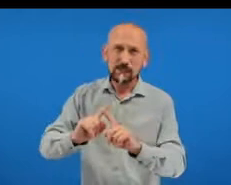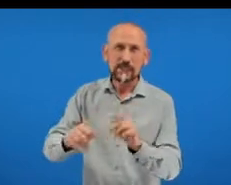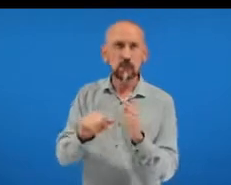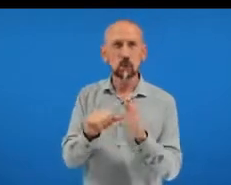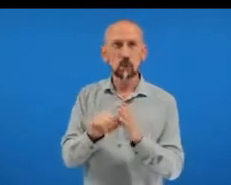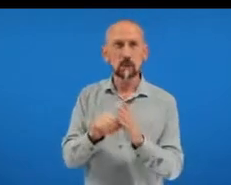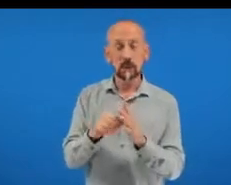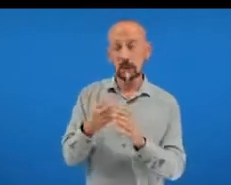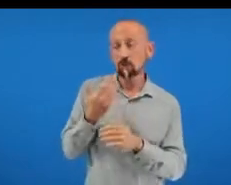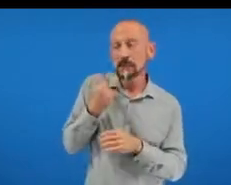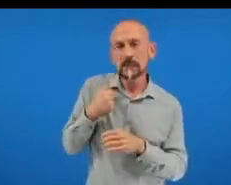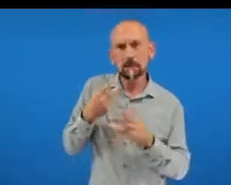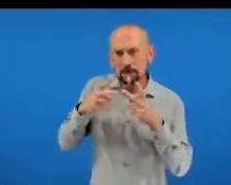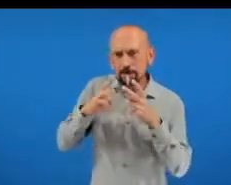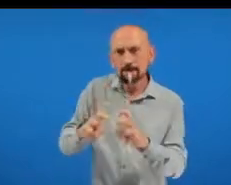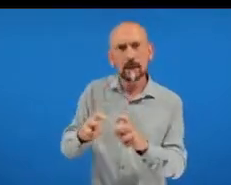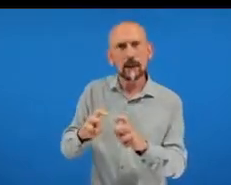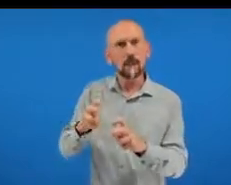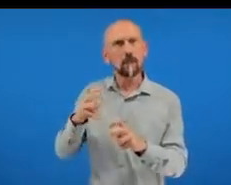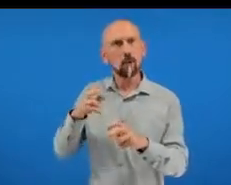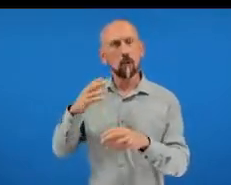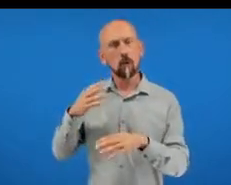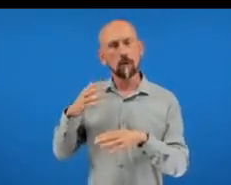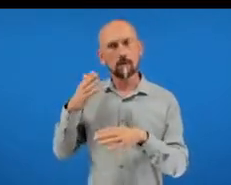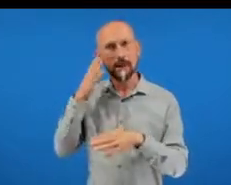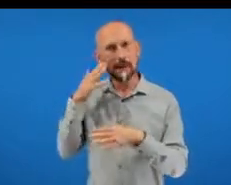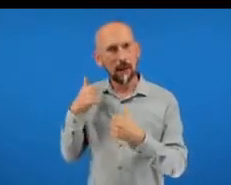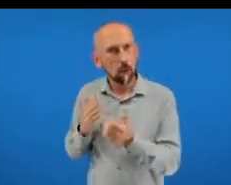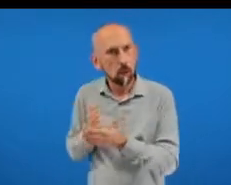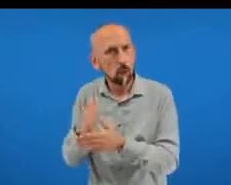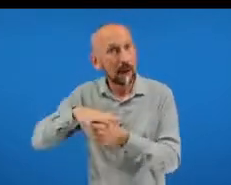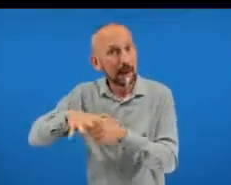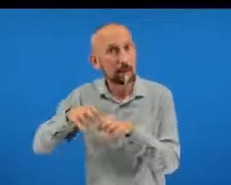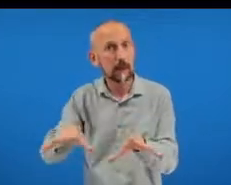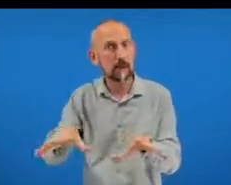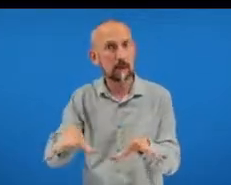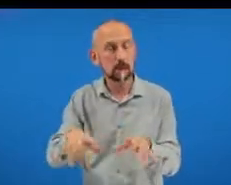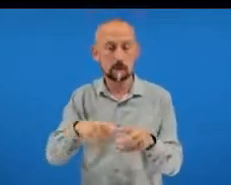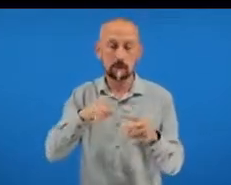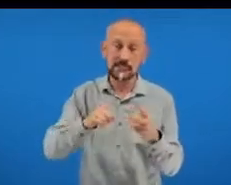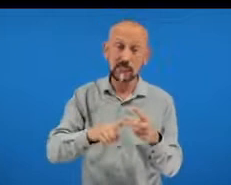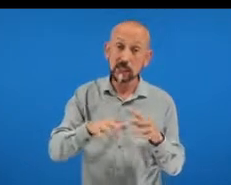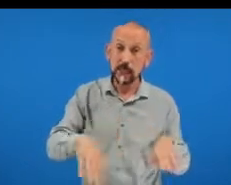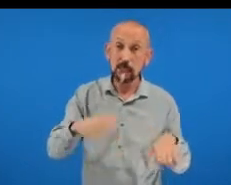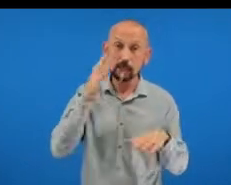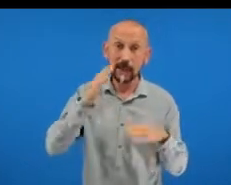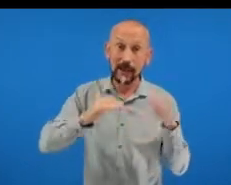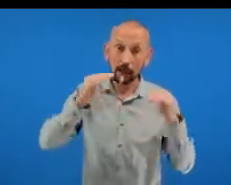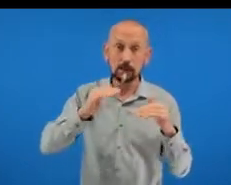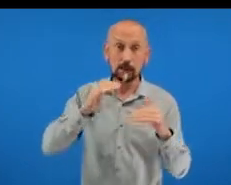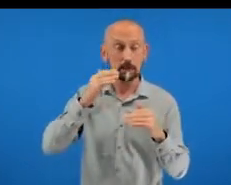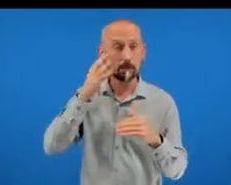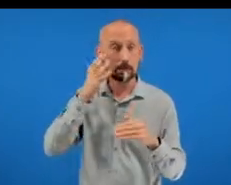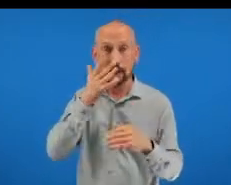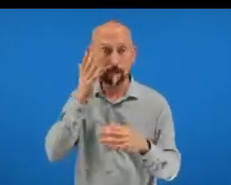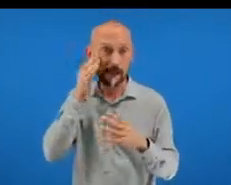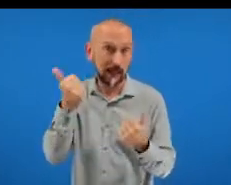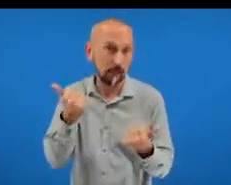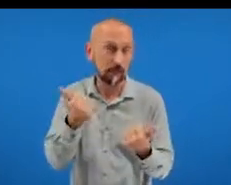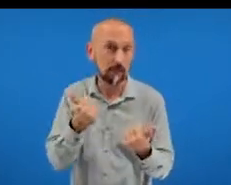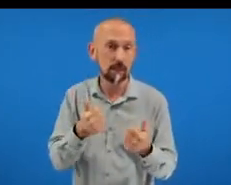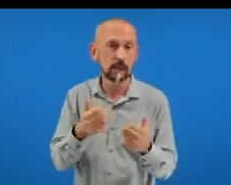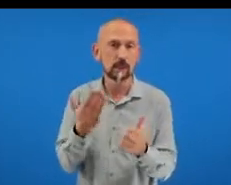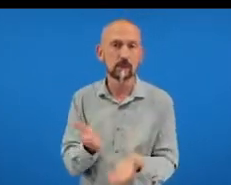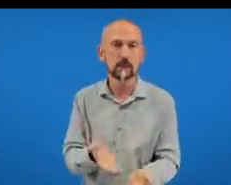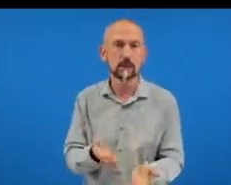pandemic, child and adolescent mental health services, and also looking at trauma-informed practice for those staff